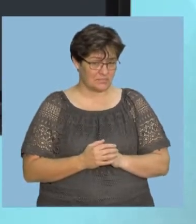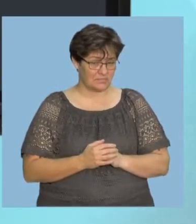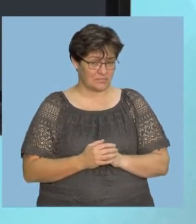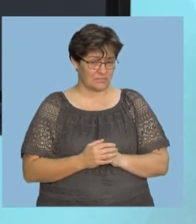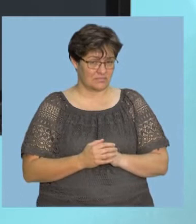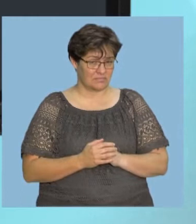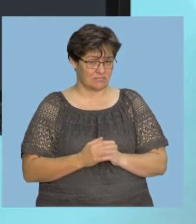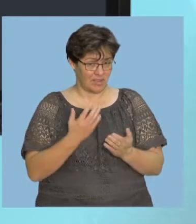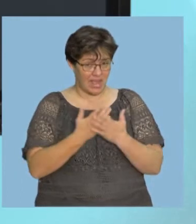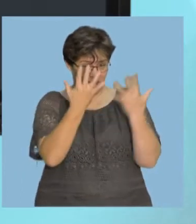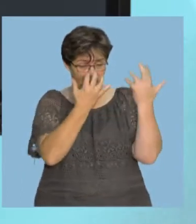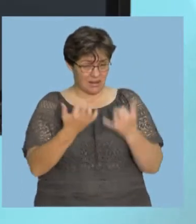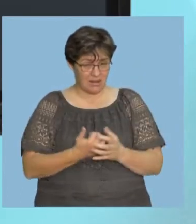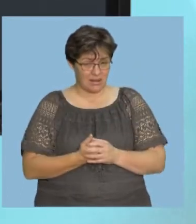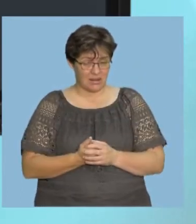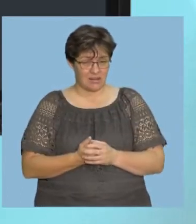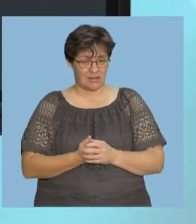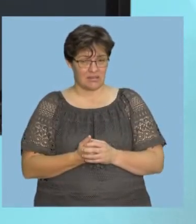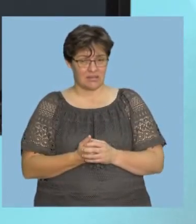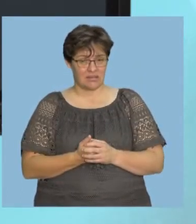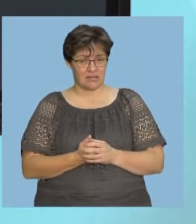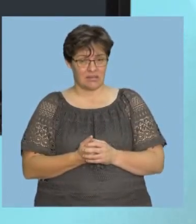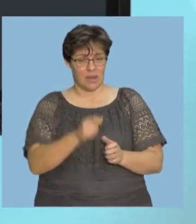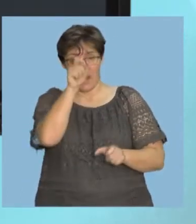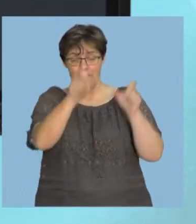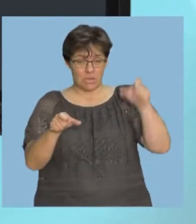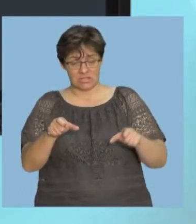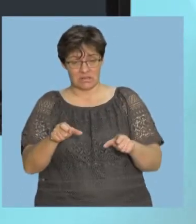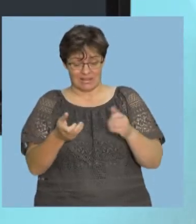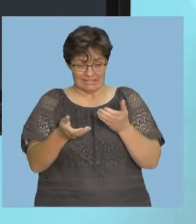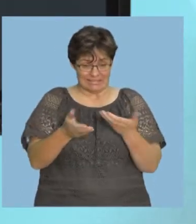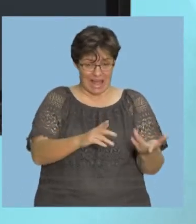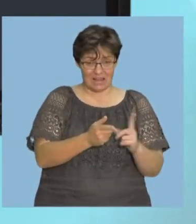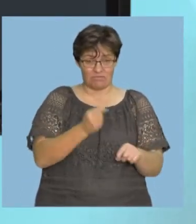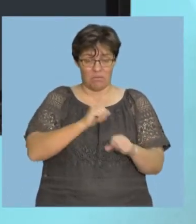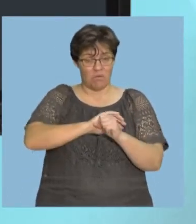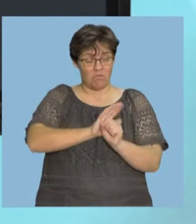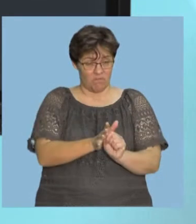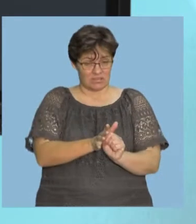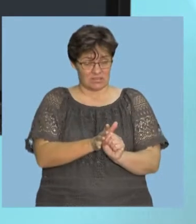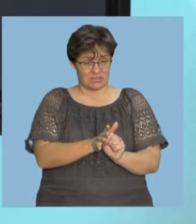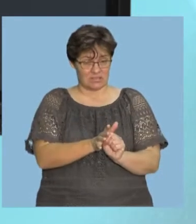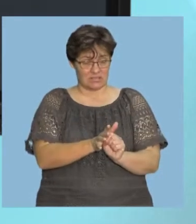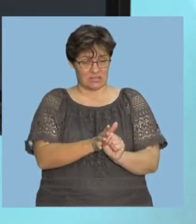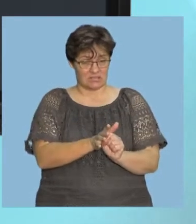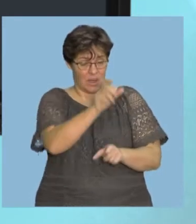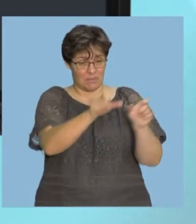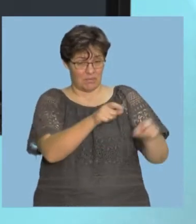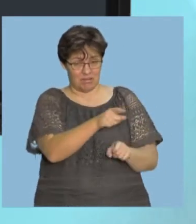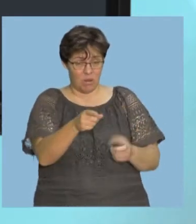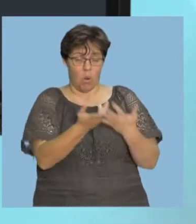Can we calculate the people at high risk from dying from COVID-19 or being in hospital?